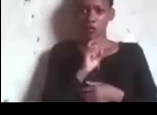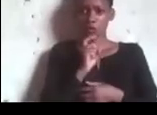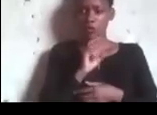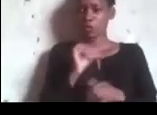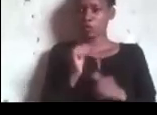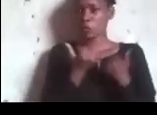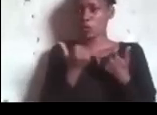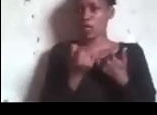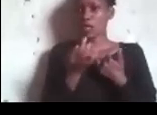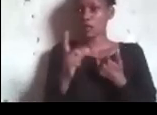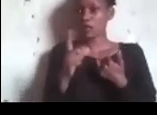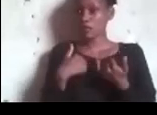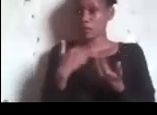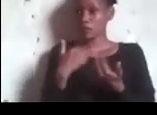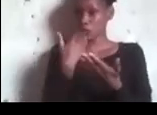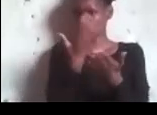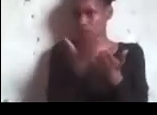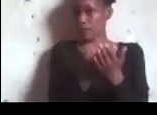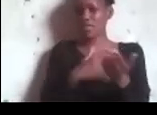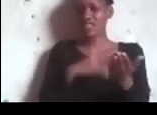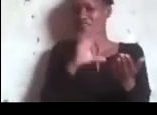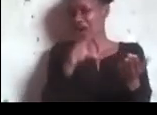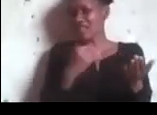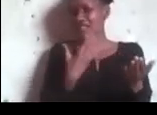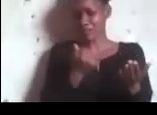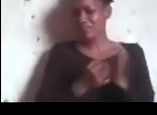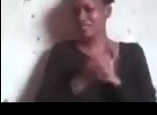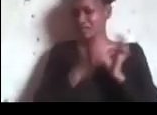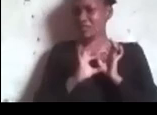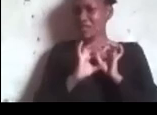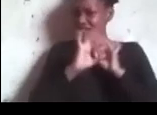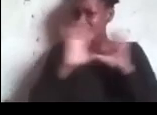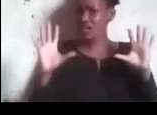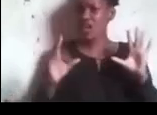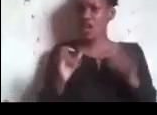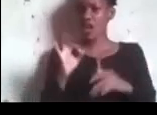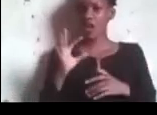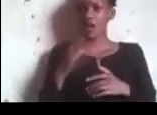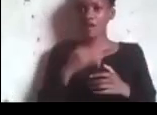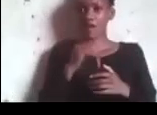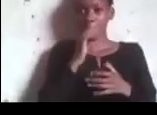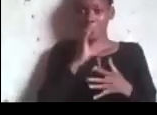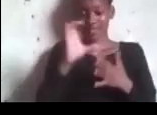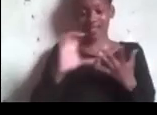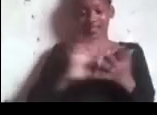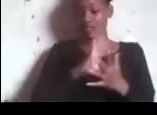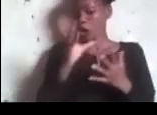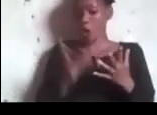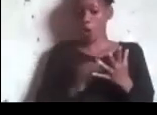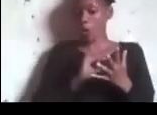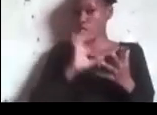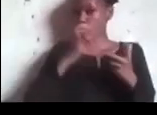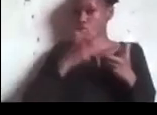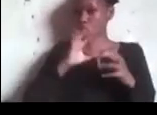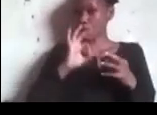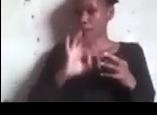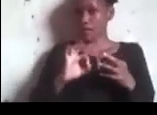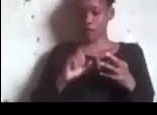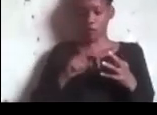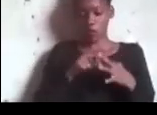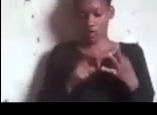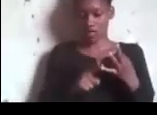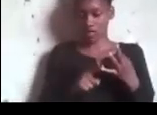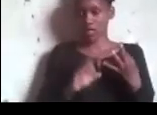and ask for clarity, for them to clarify whether the father has to meet all the three requirements, or only